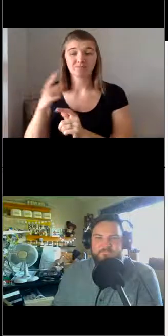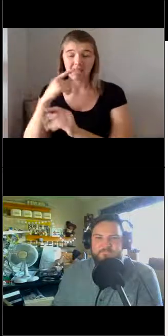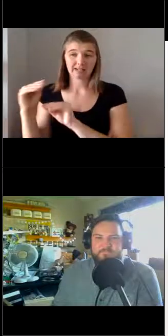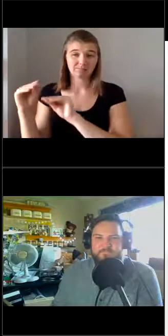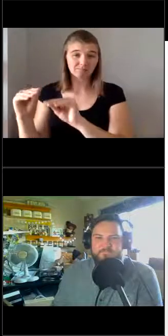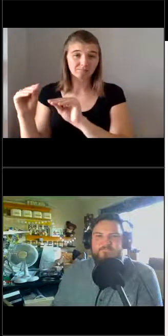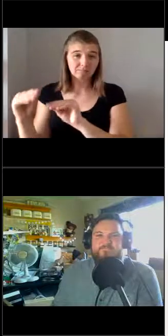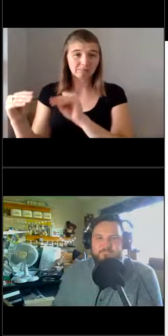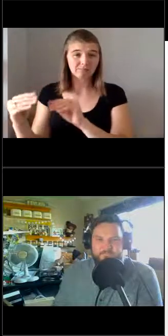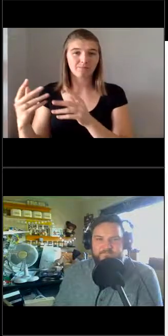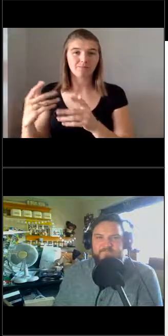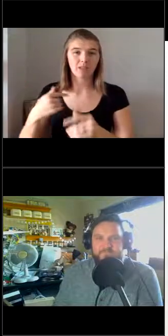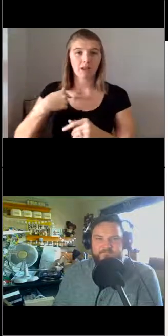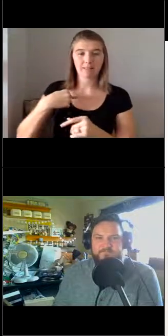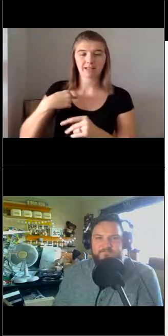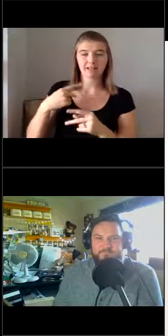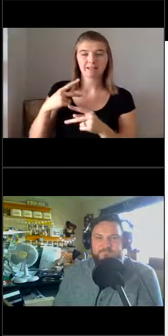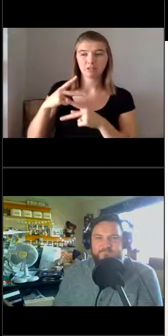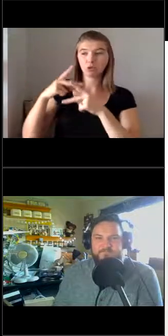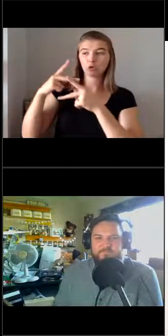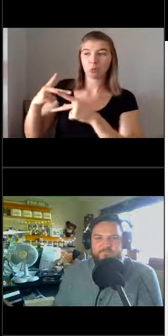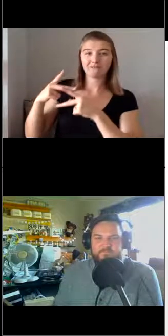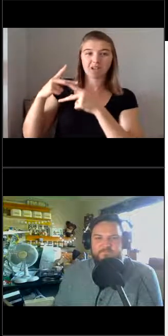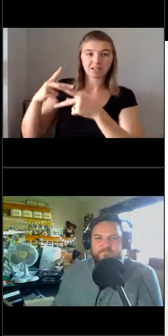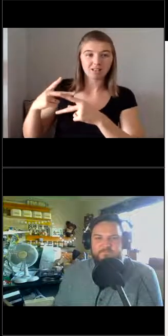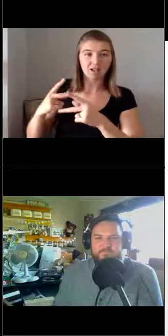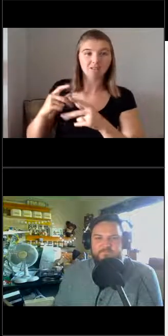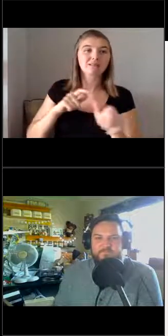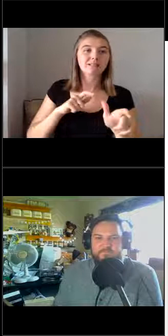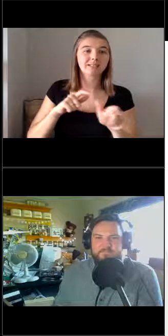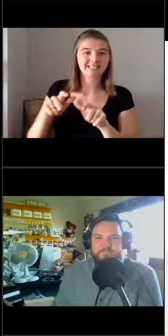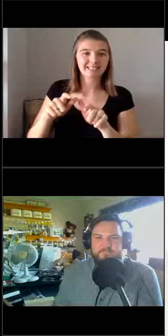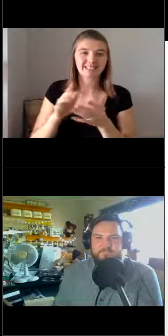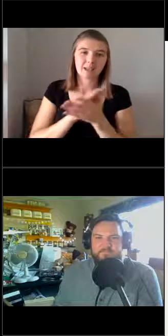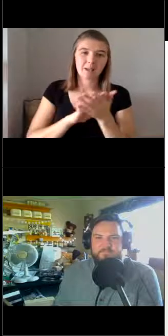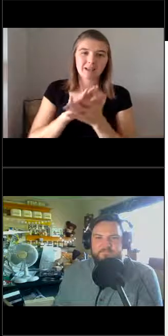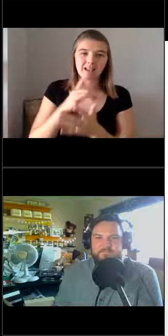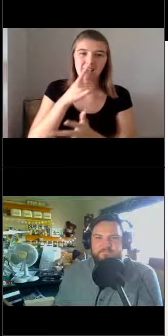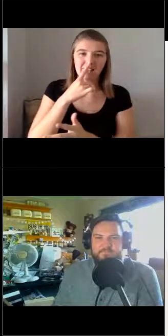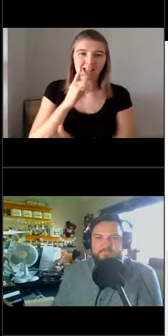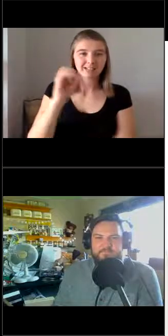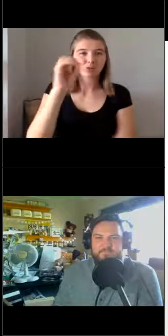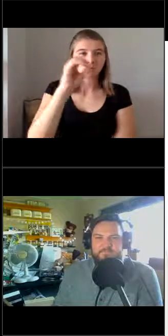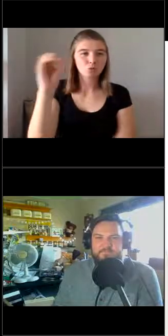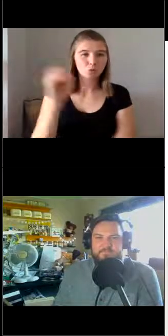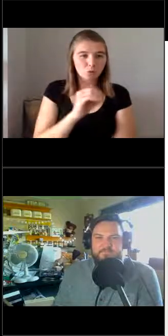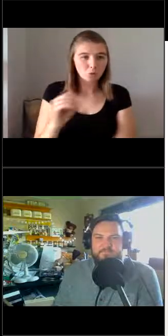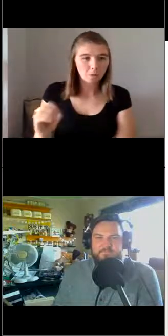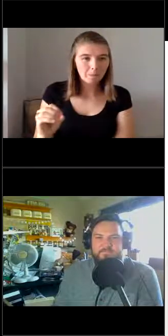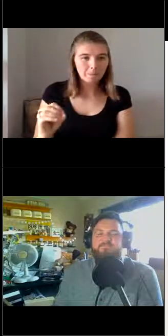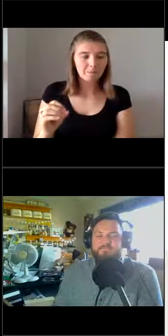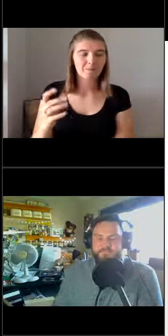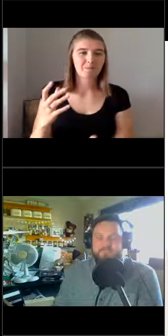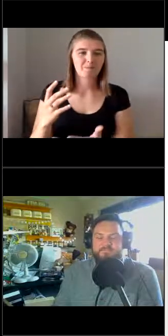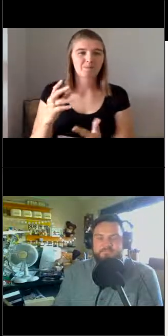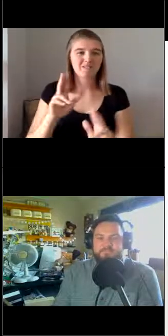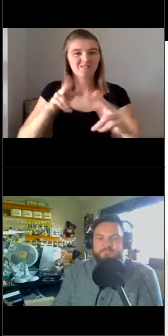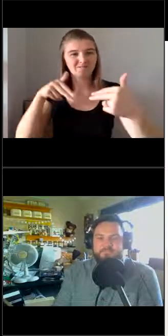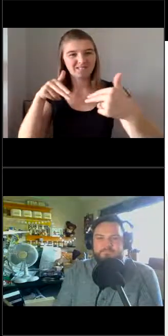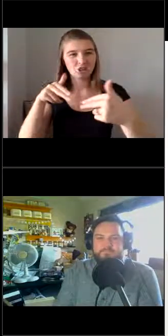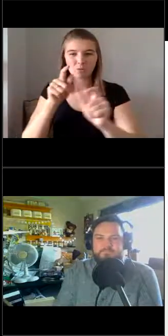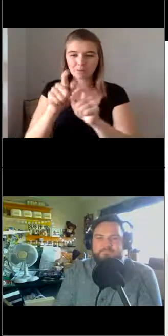supervisor role. And so I get to see them on Zoom meetings, because we're not allowed to have meetings on campus. So